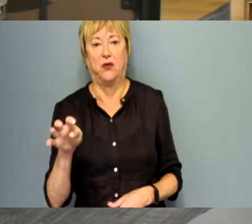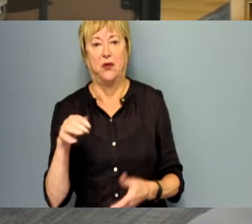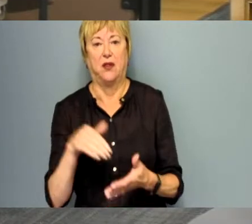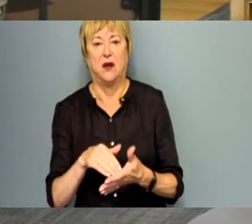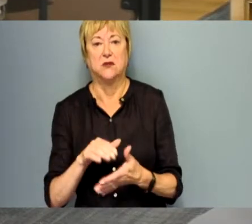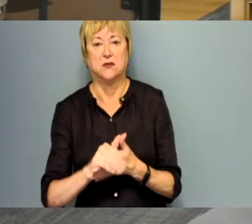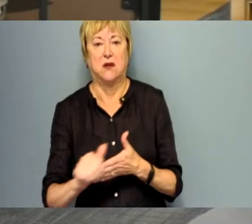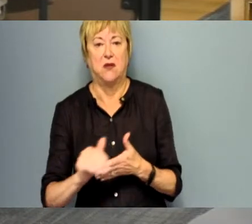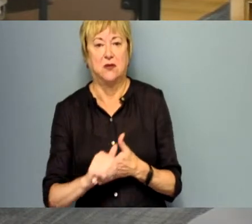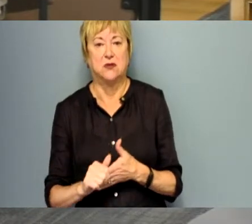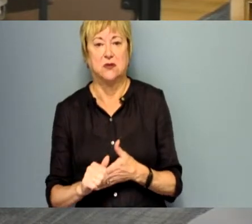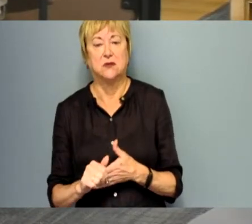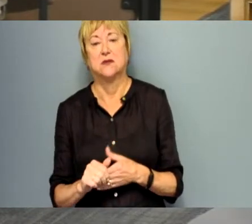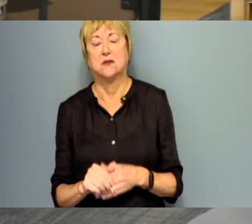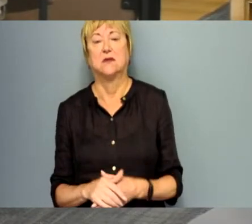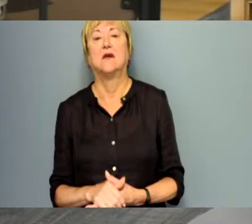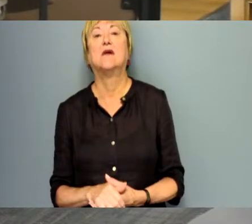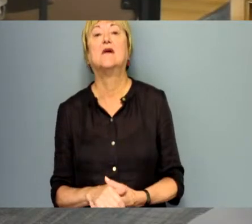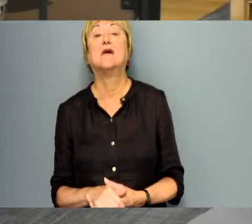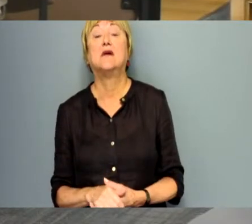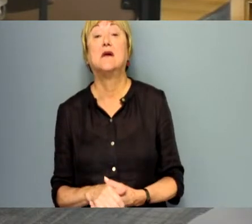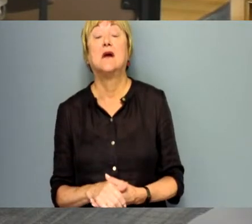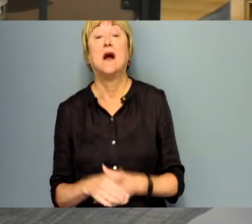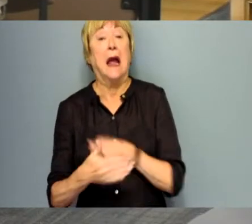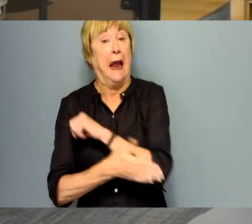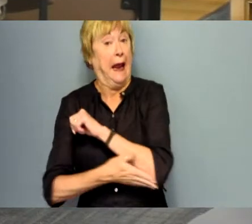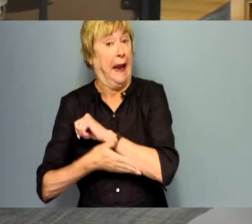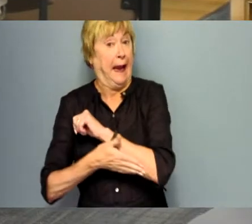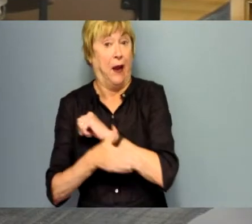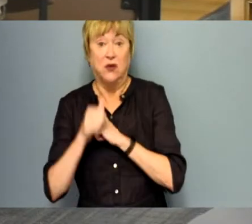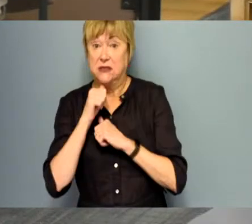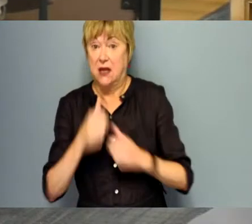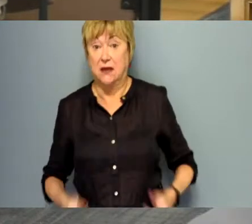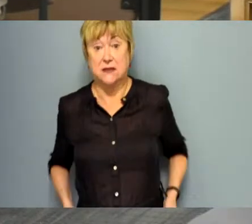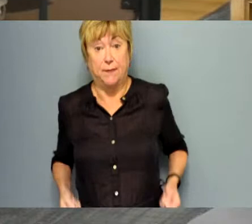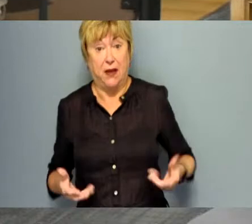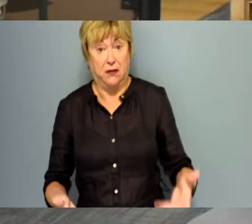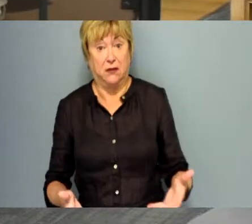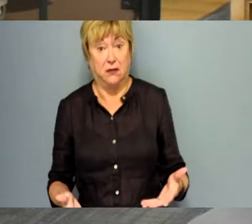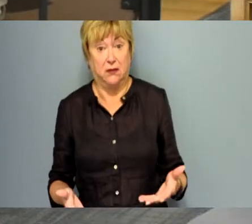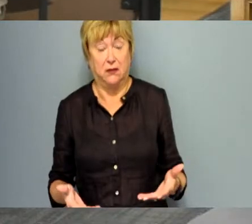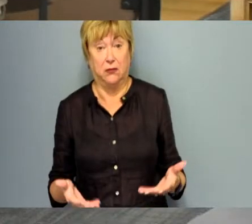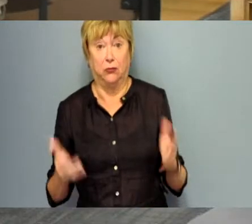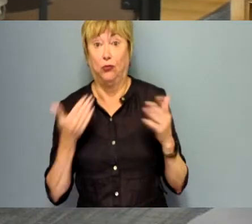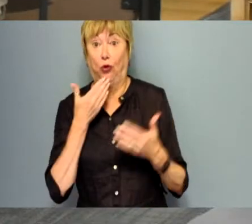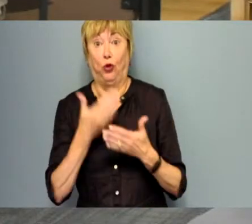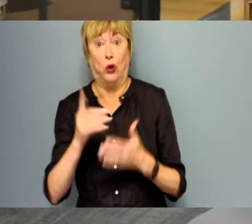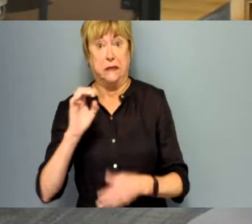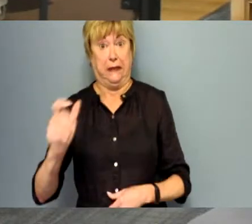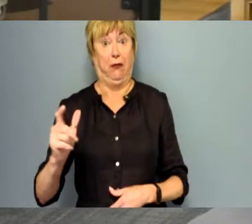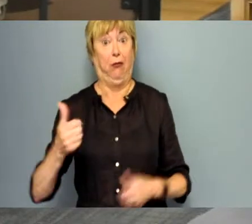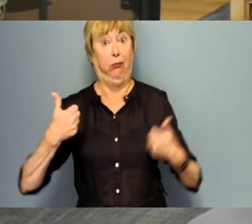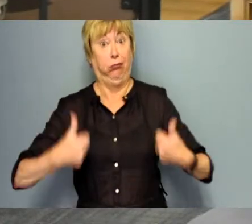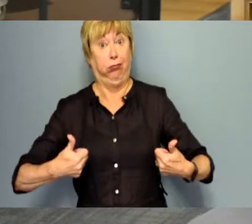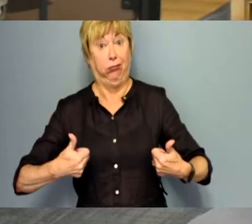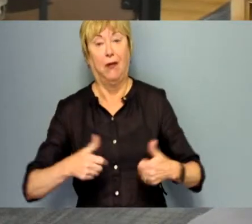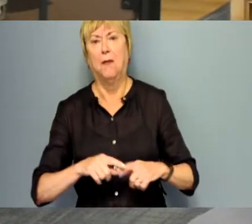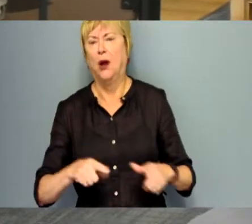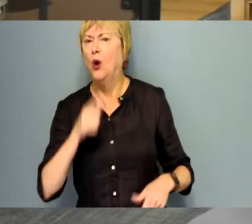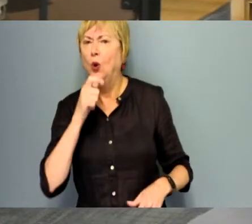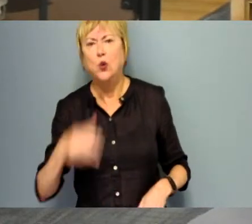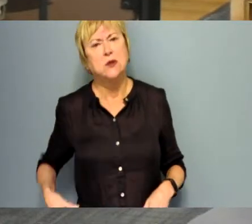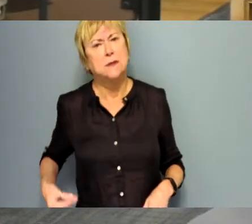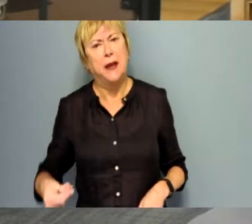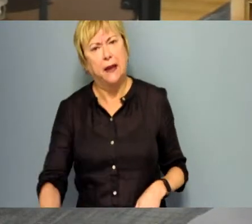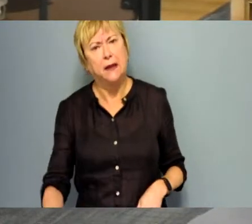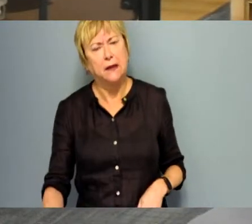$16,400,000. And the county's not spending anything. It's great buy, great deal, but who is paying for